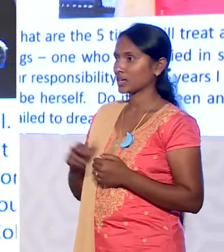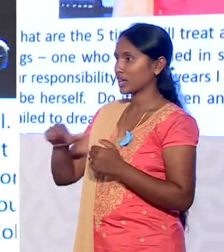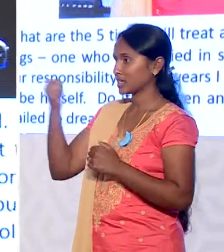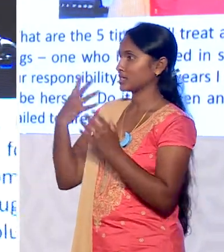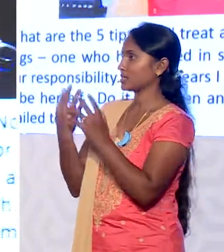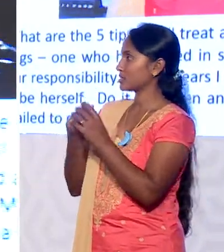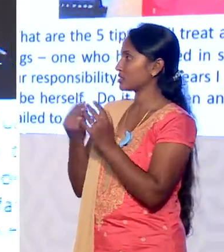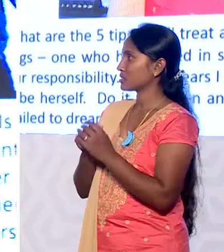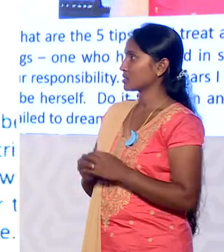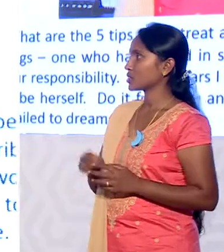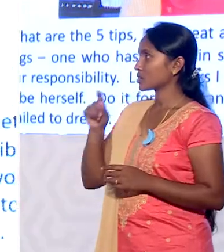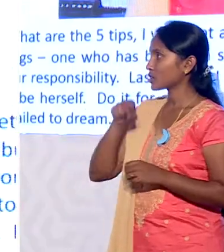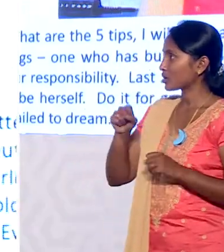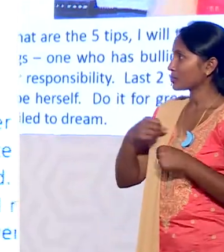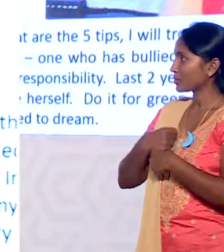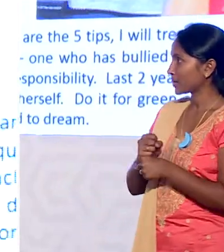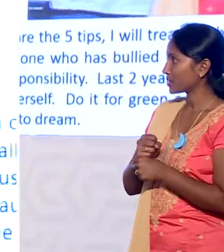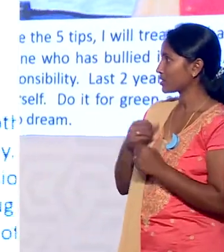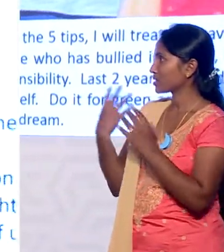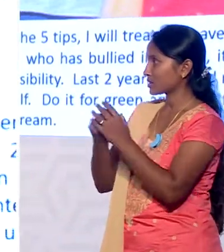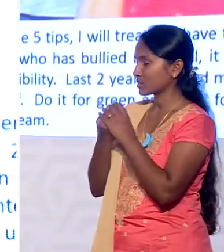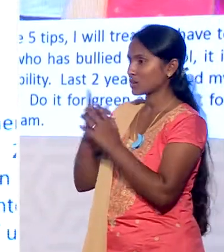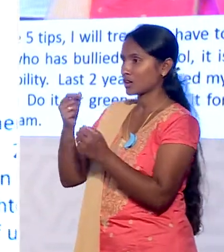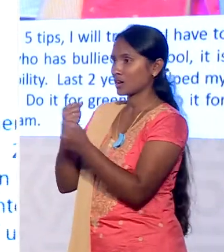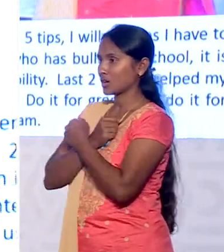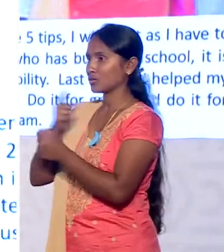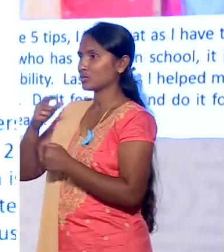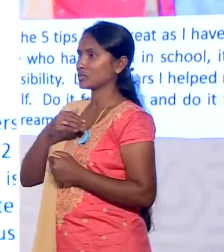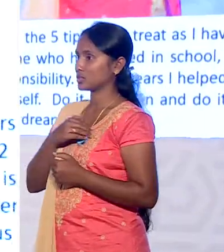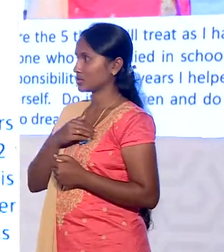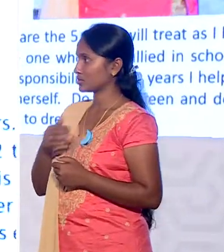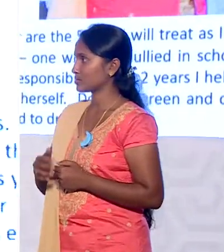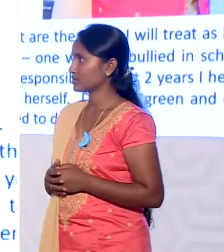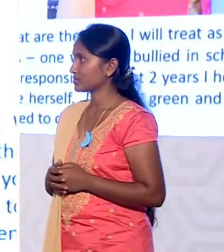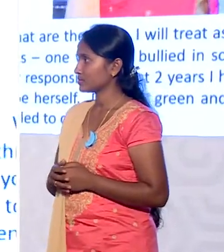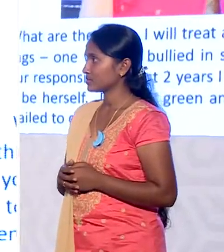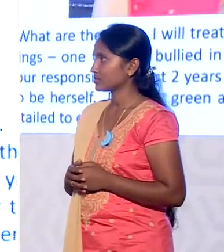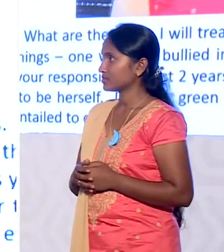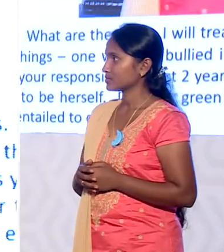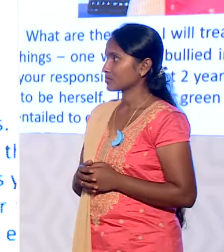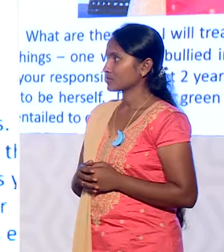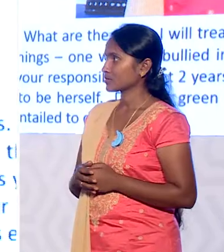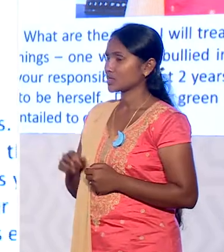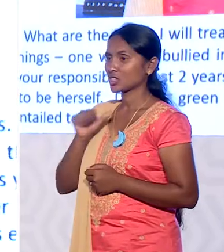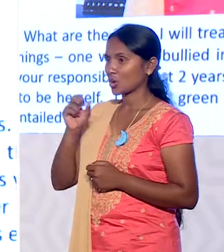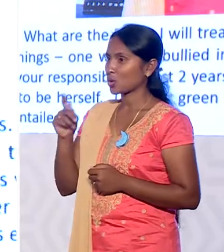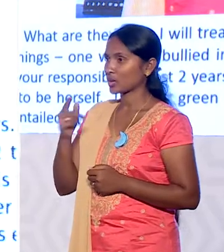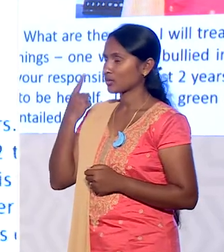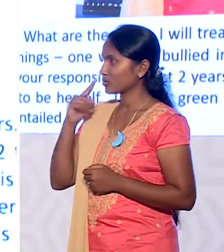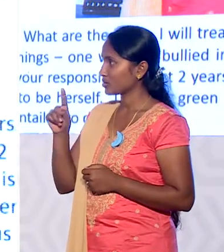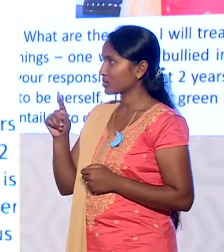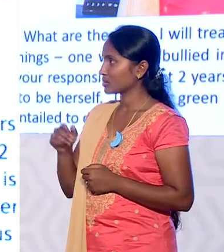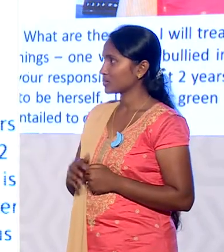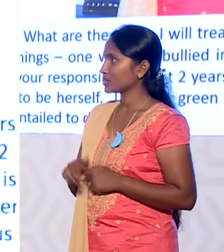inclusion. You cannot be an inclusive company if you do not welcome us all in all of our humanity. That is not okay anymore. And